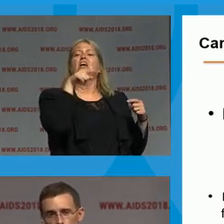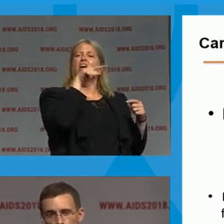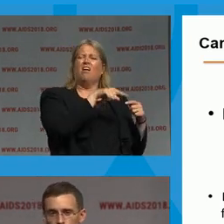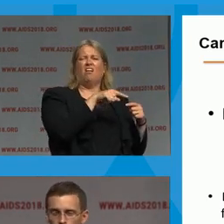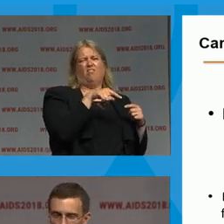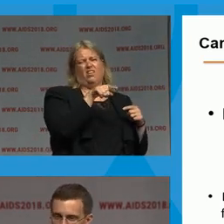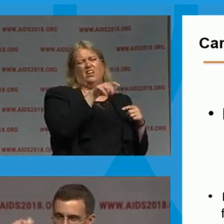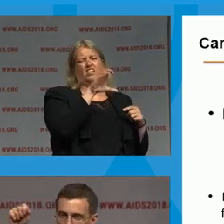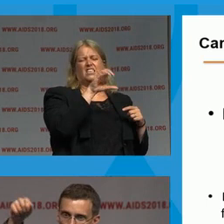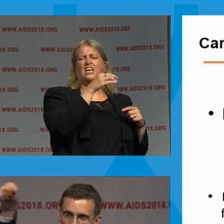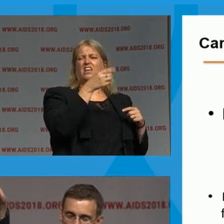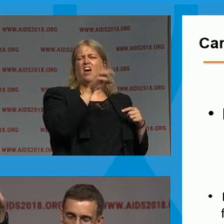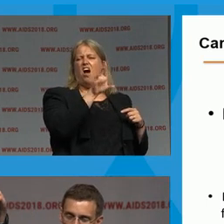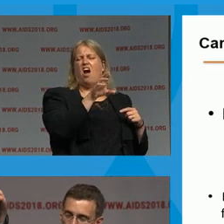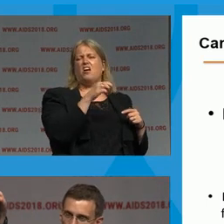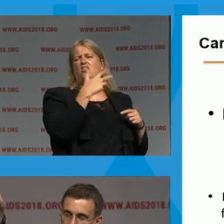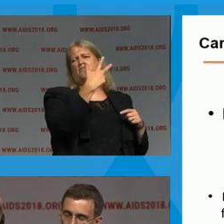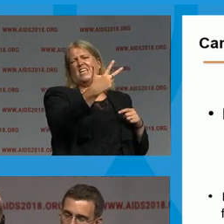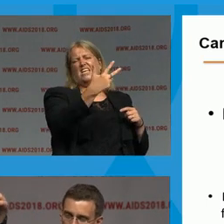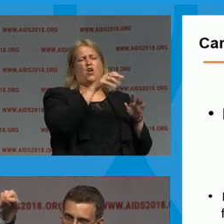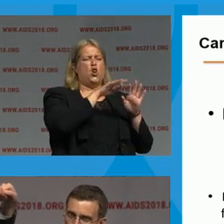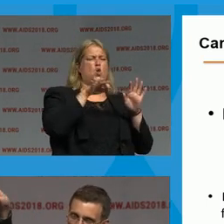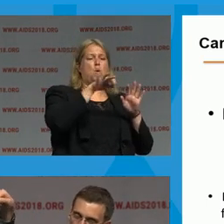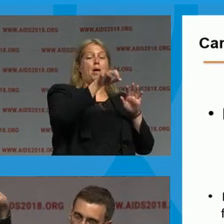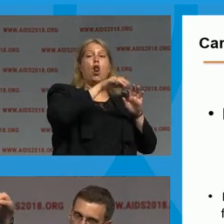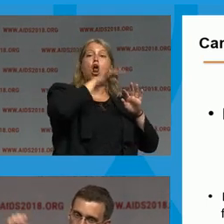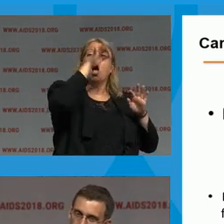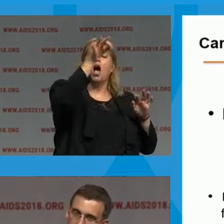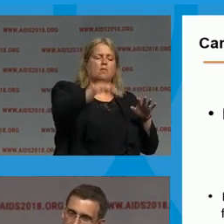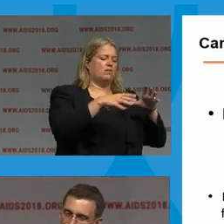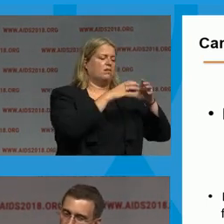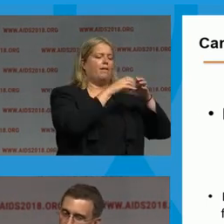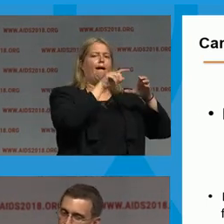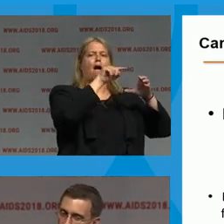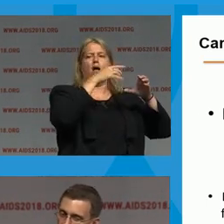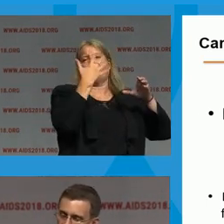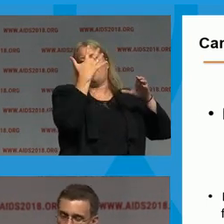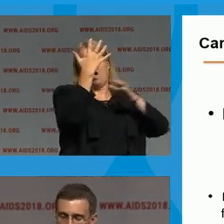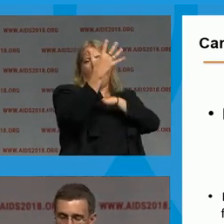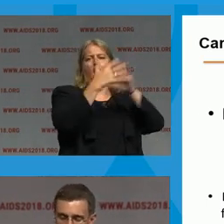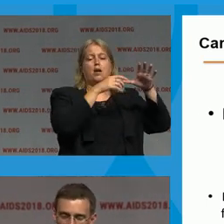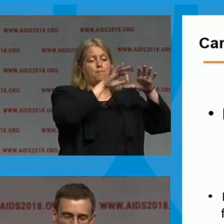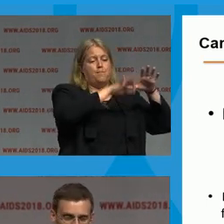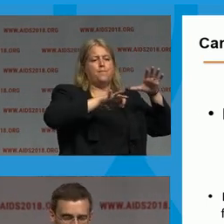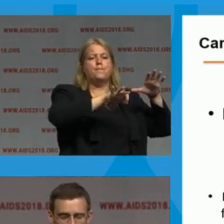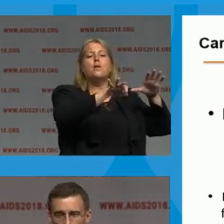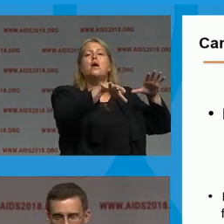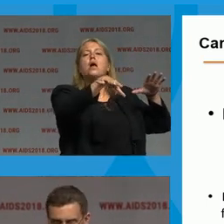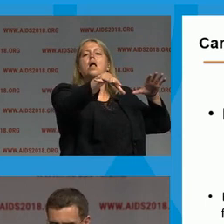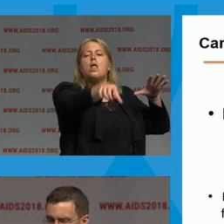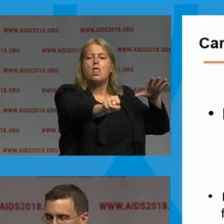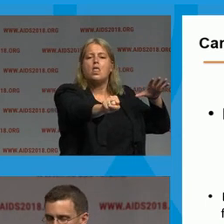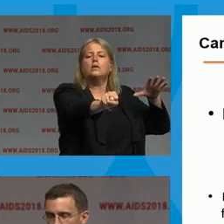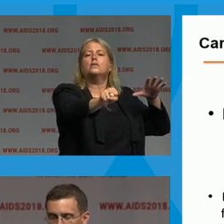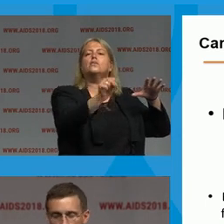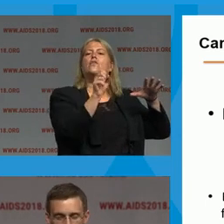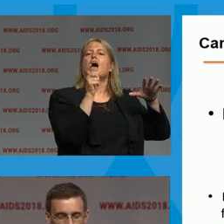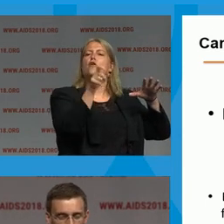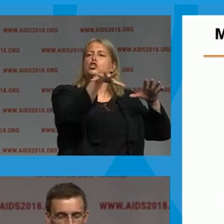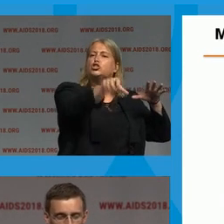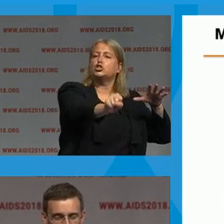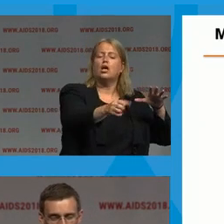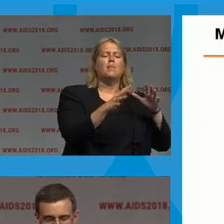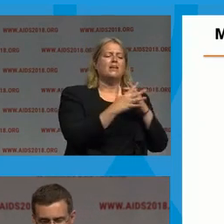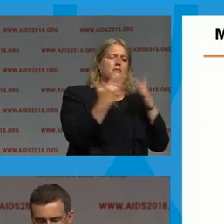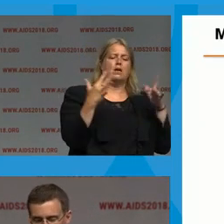CDR3 loop, which is an arm of the antibody that might need to reach in and target some vulnerable parts of the virus. At least some of the antibodies